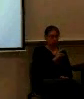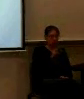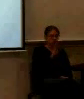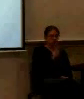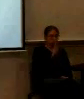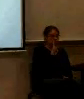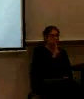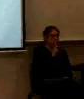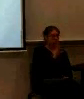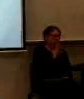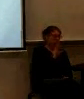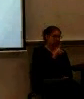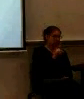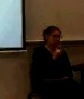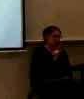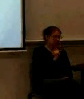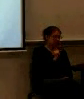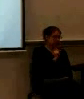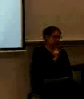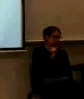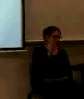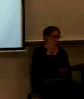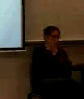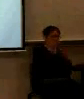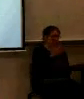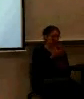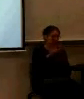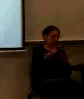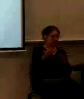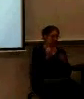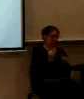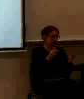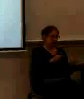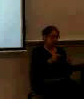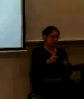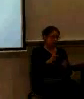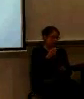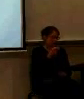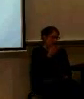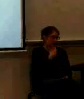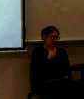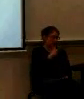your beer would be flat. It would be the saddest thing that could happen,